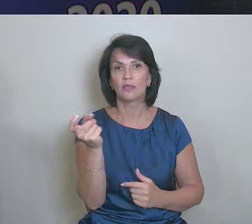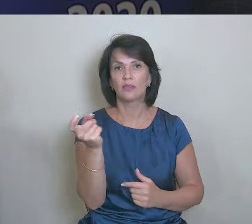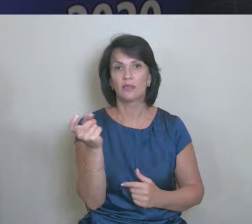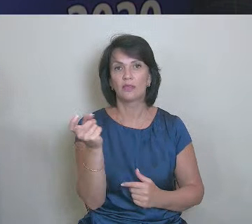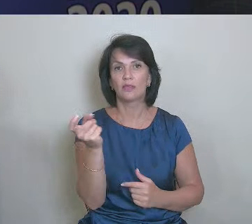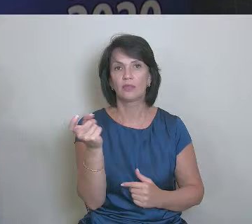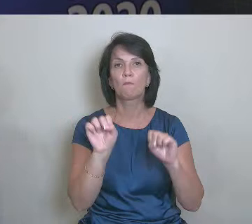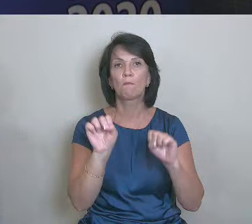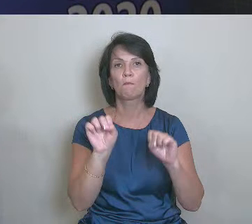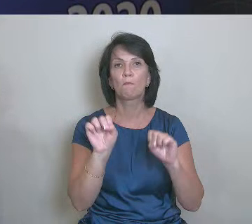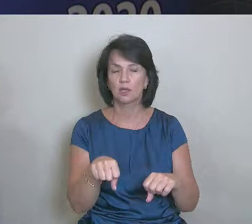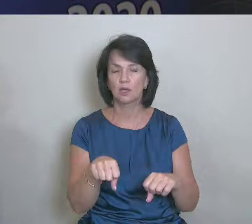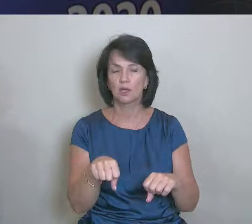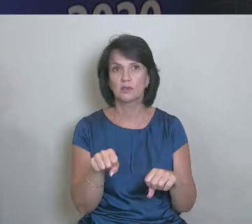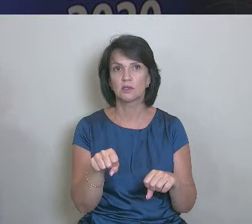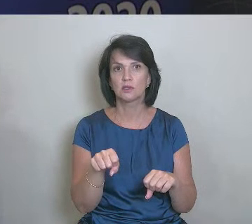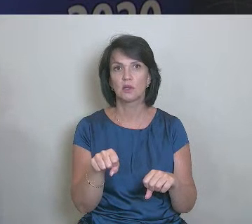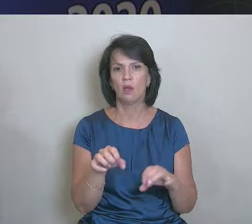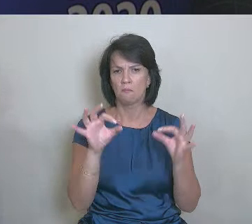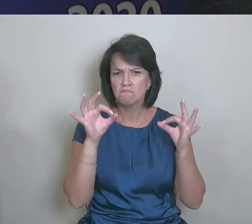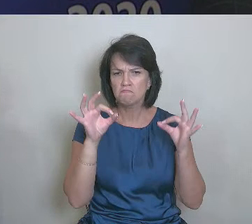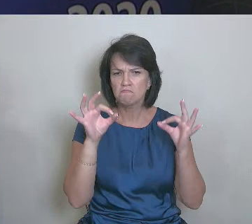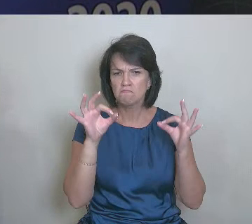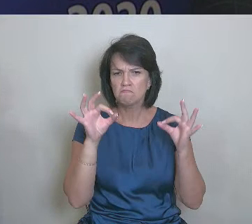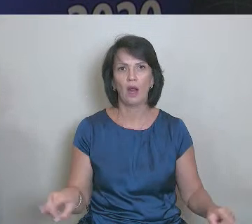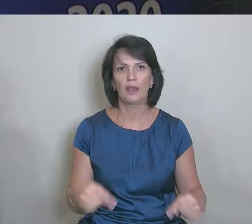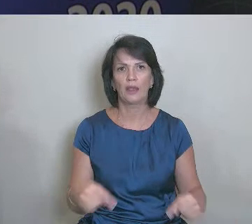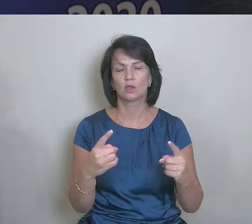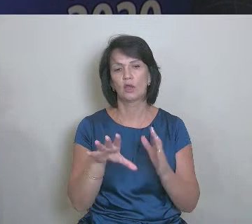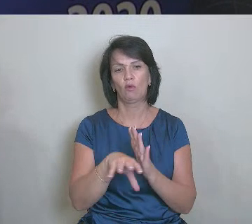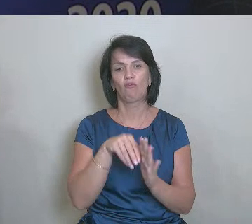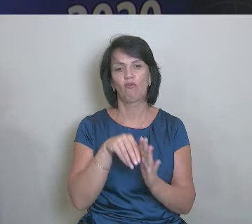in 2020 were aimed at